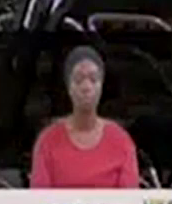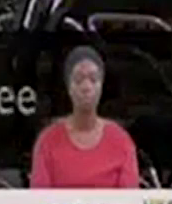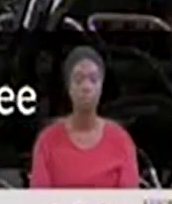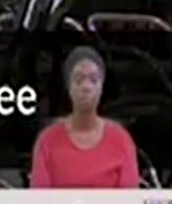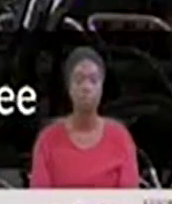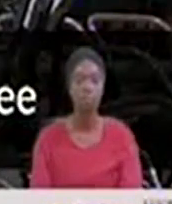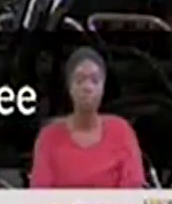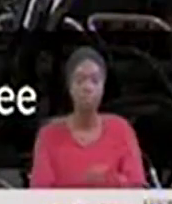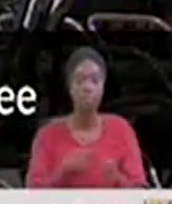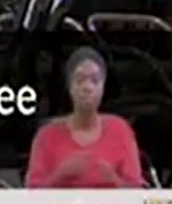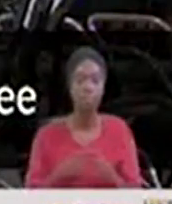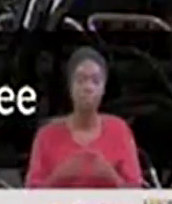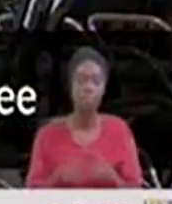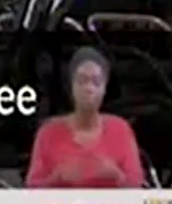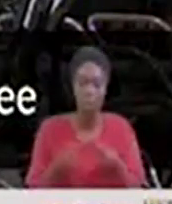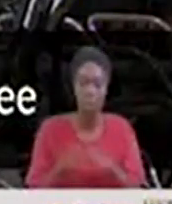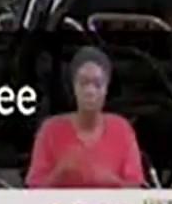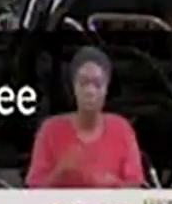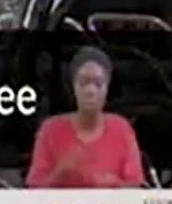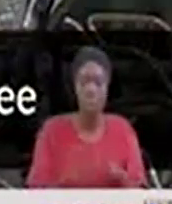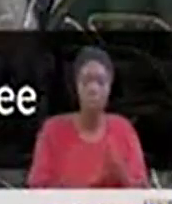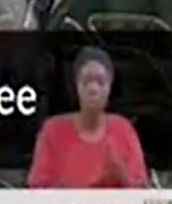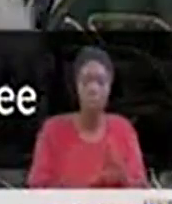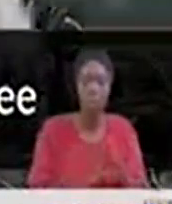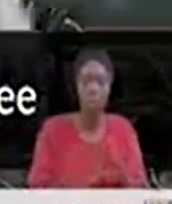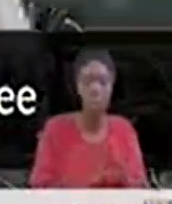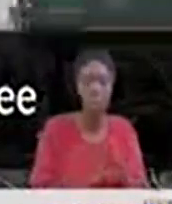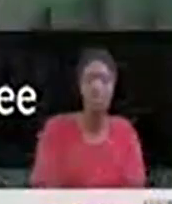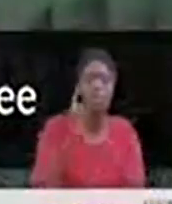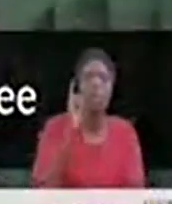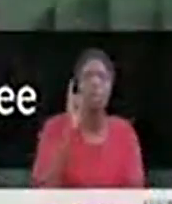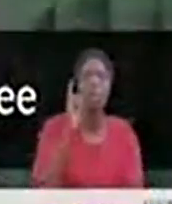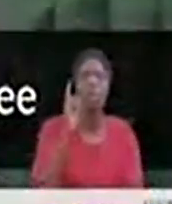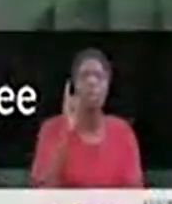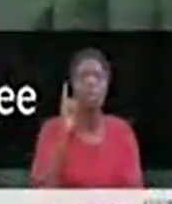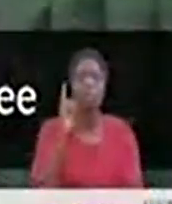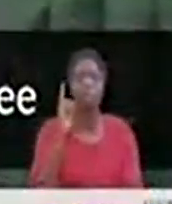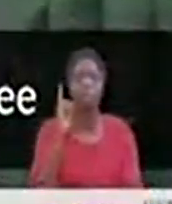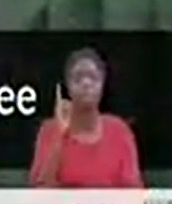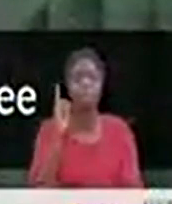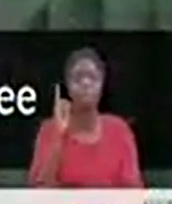Draw me to more closer walk with thee.